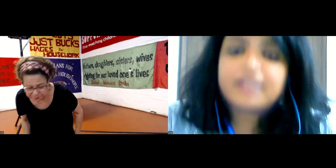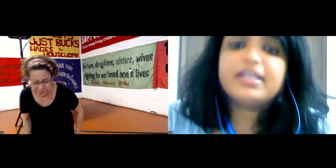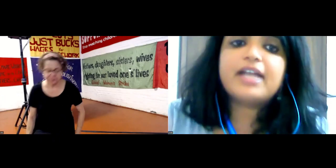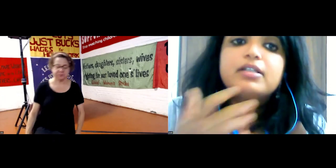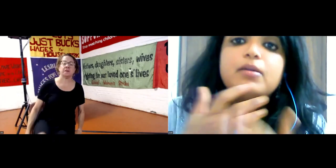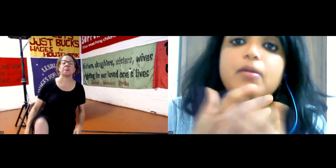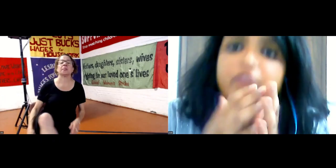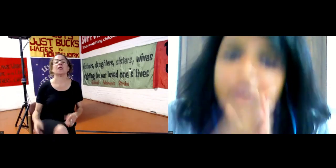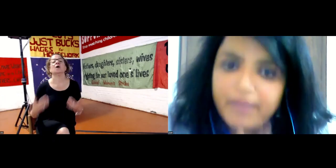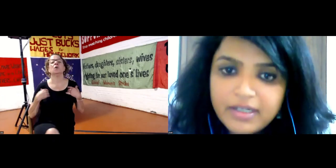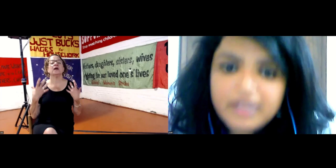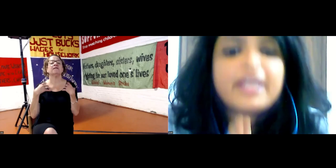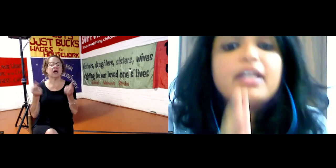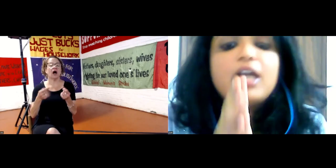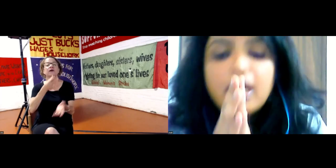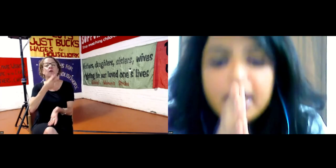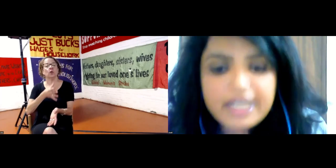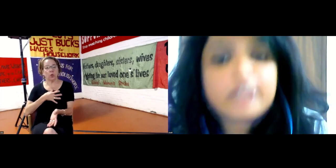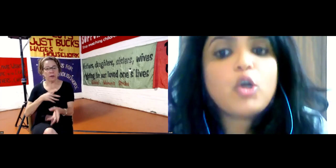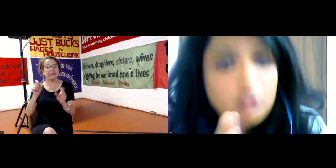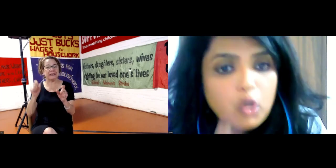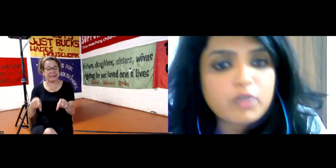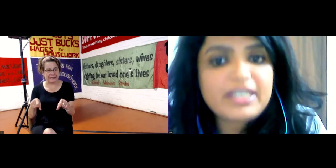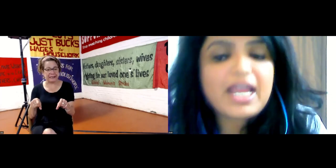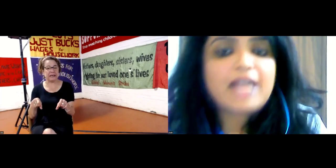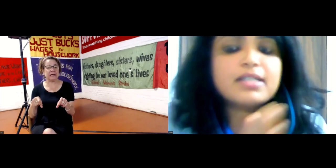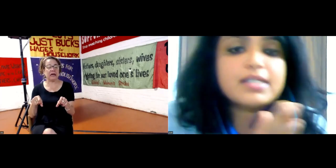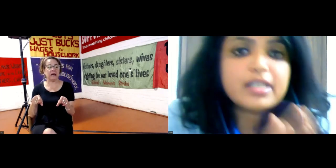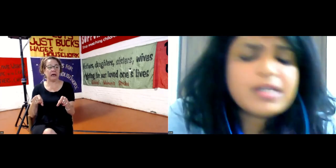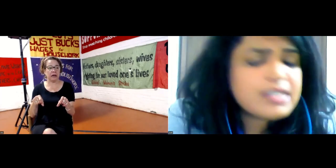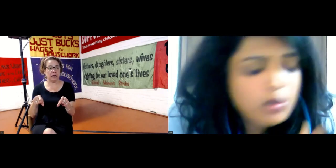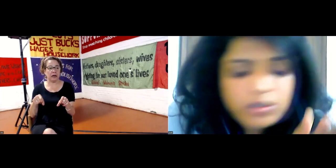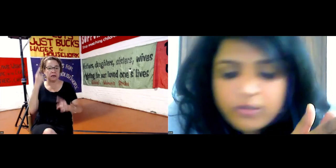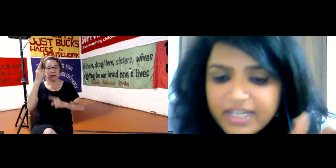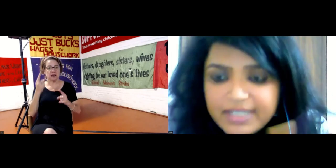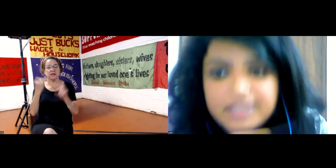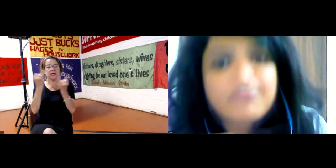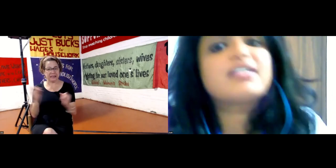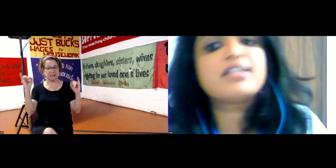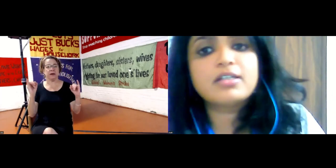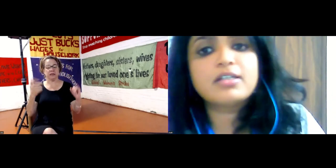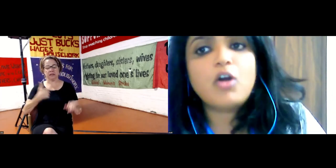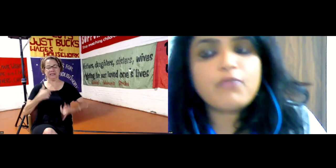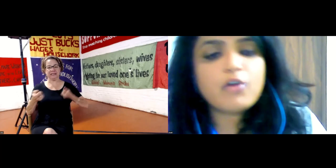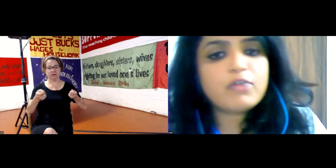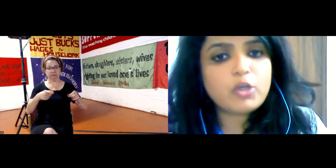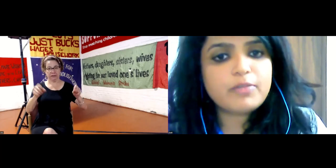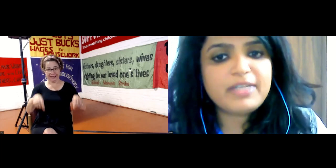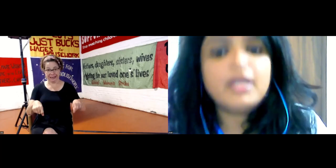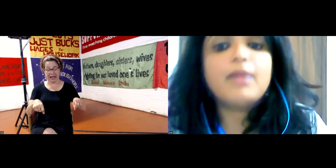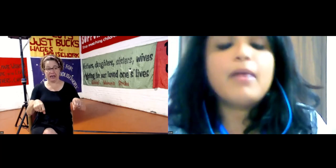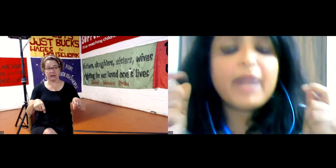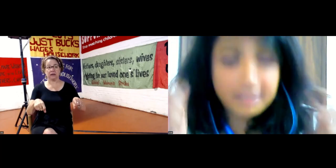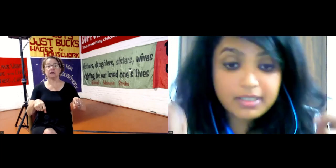confidence that women can attain autonomy, as Selma said, on the various facets of